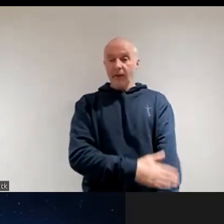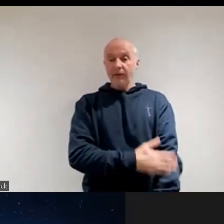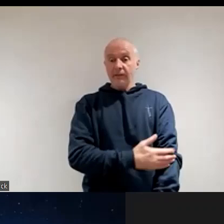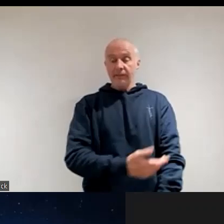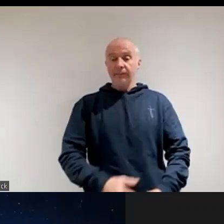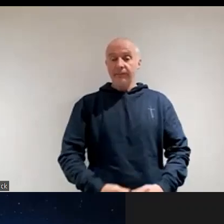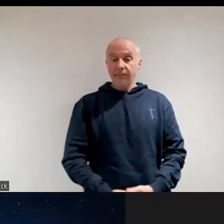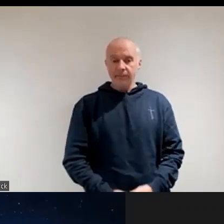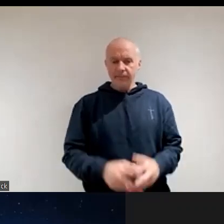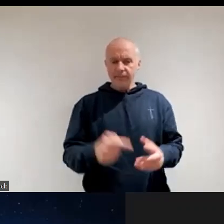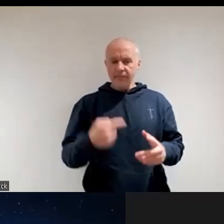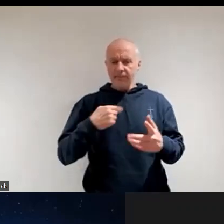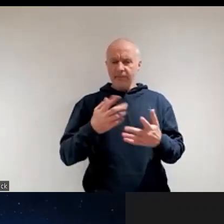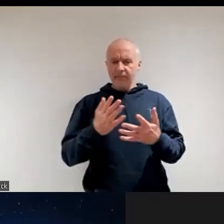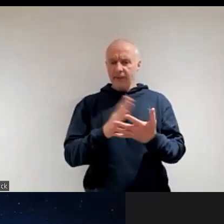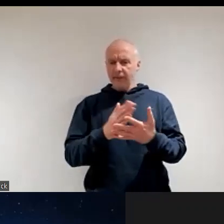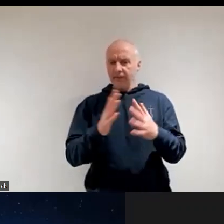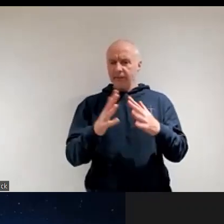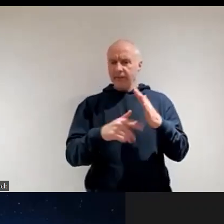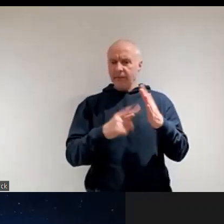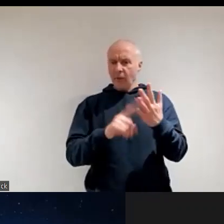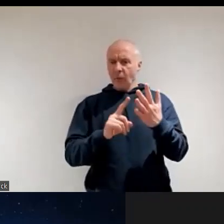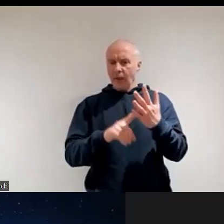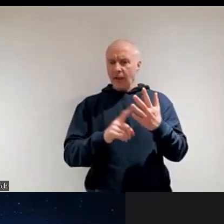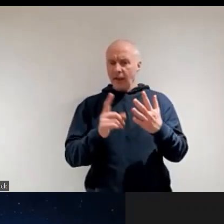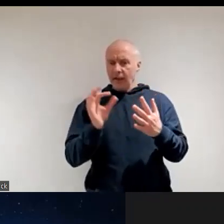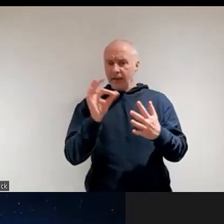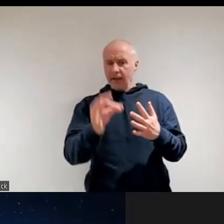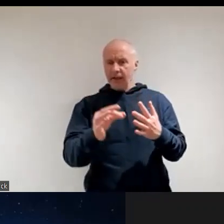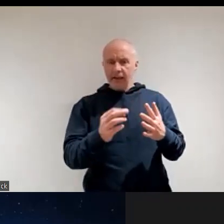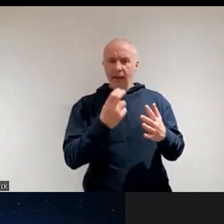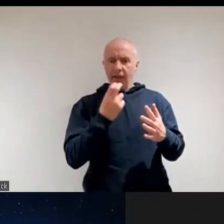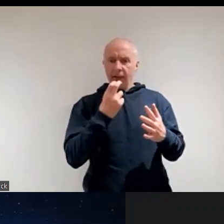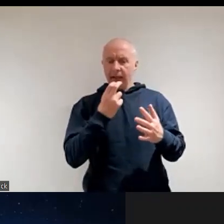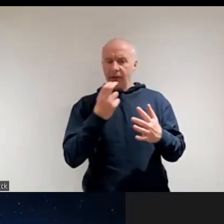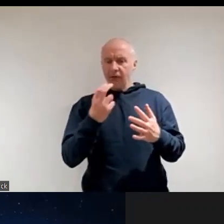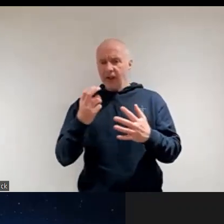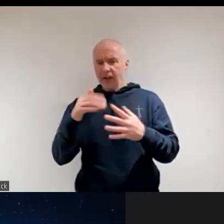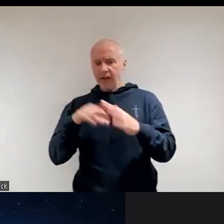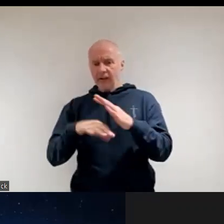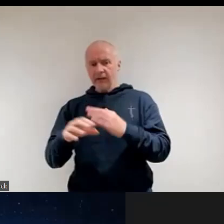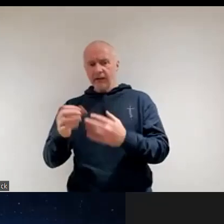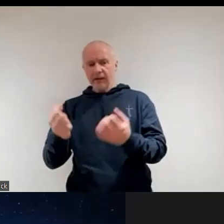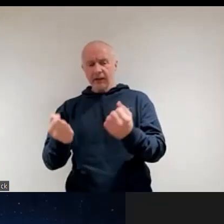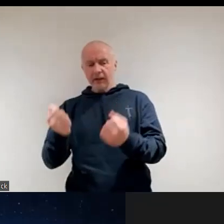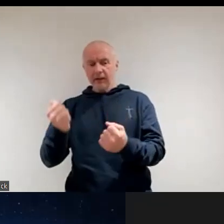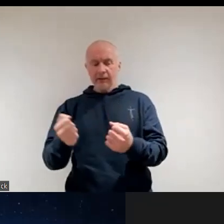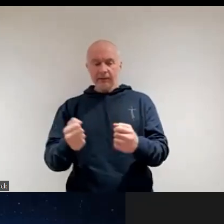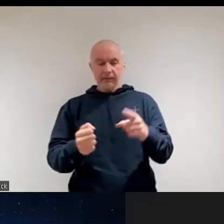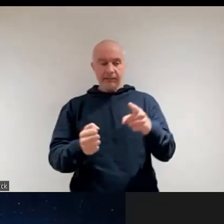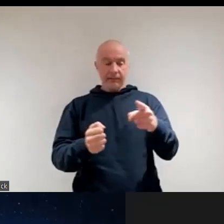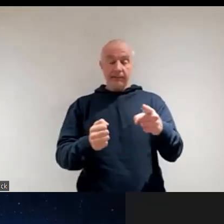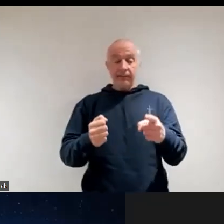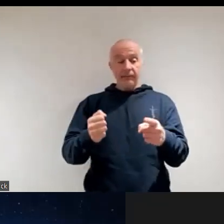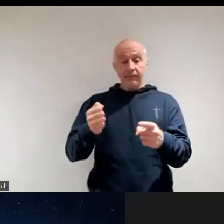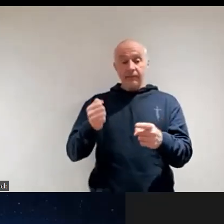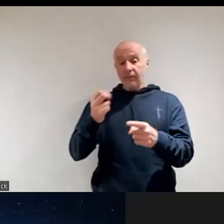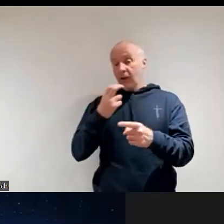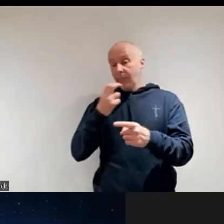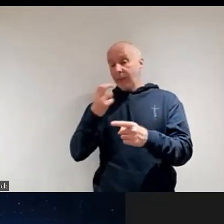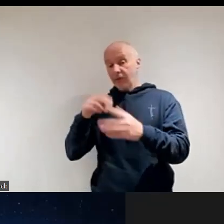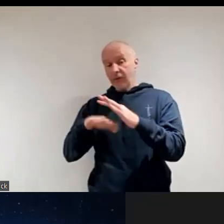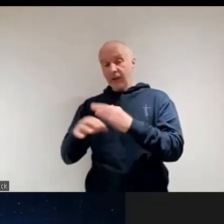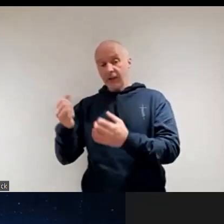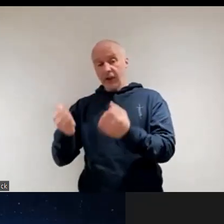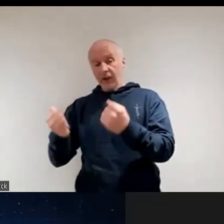I'm not sure. I think actually Will was asking about the batteries actually in the cars. Do you have a sense of For the battery in the yeah, car, I don't have